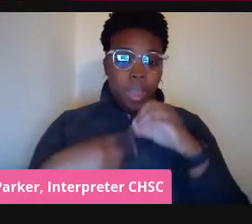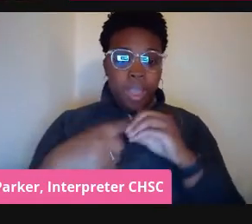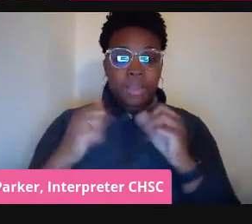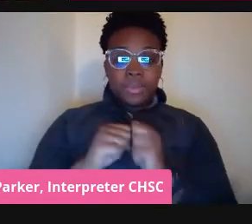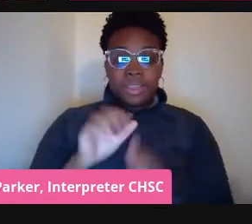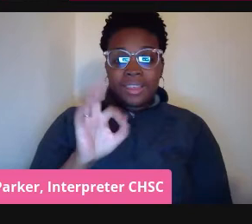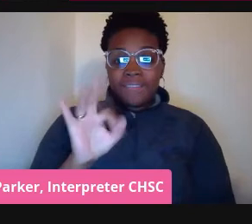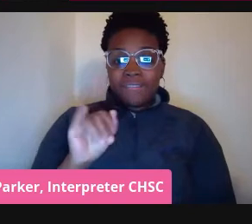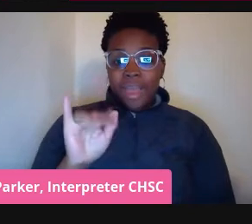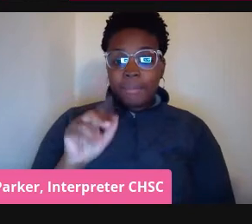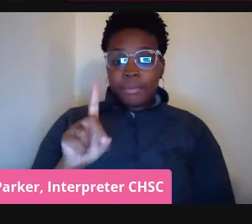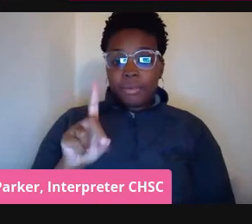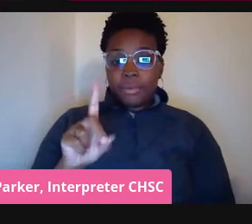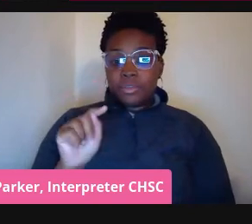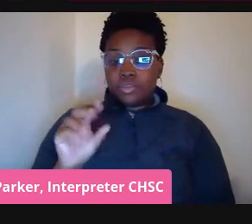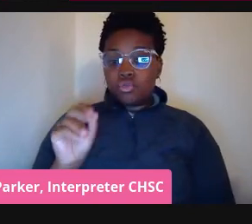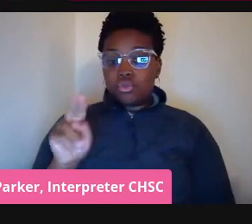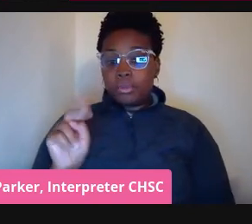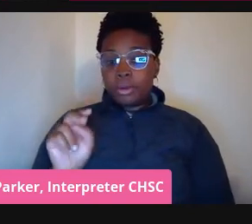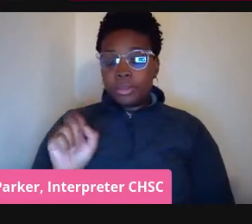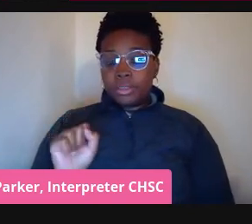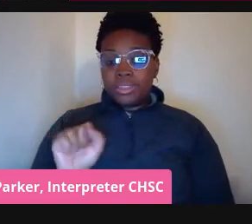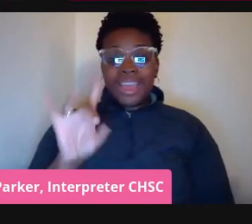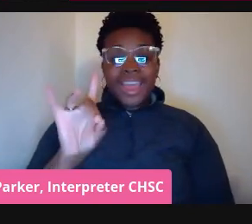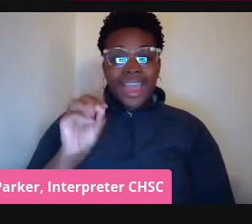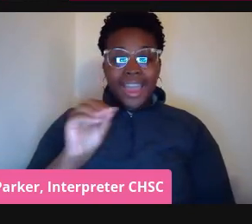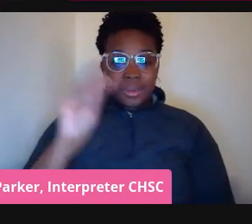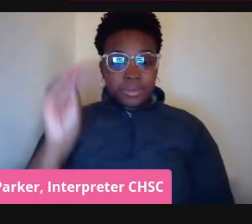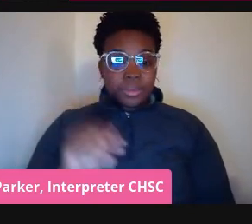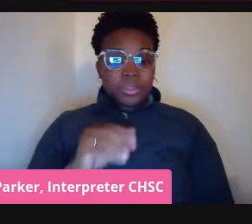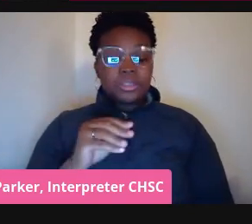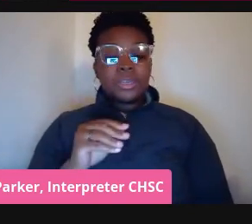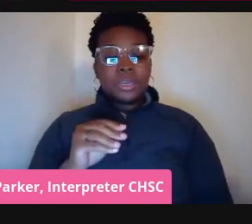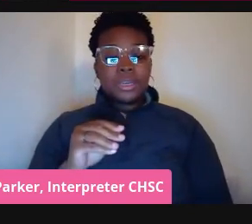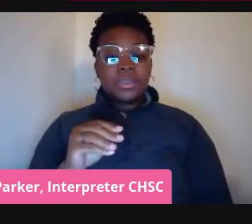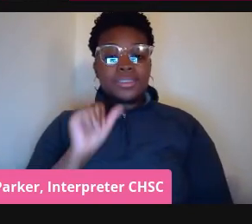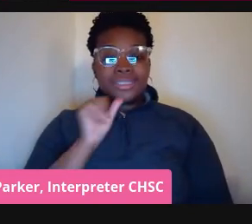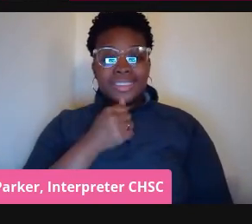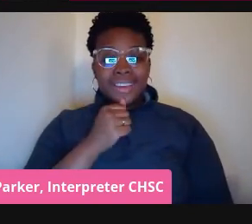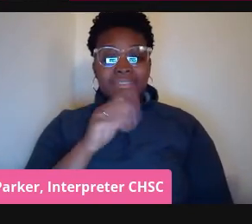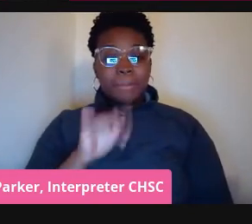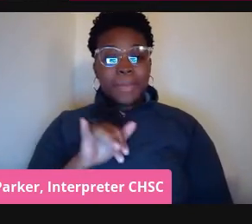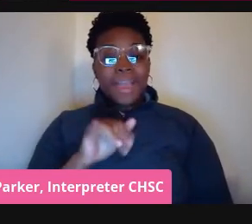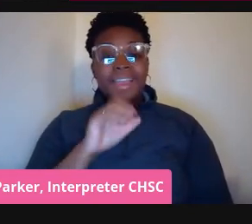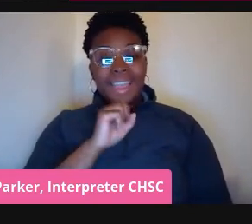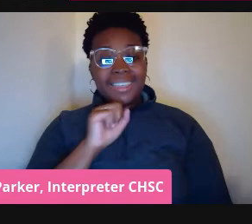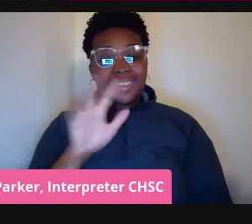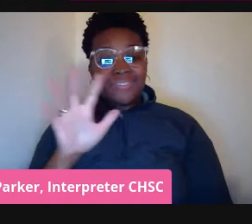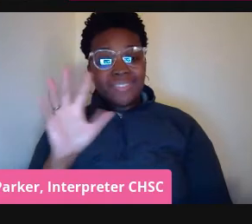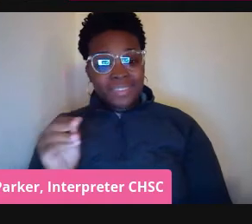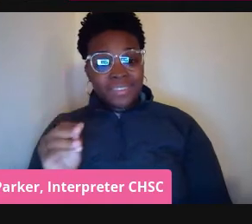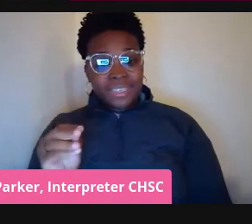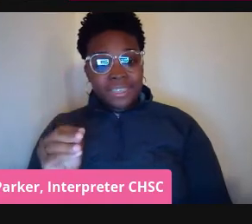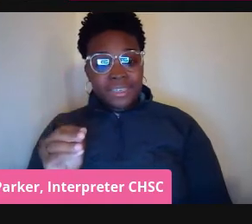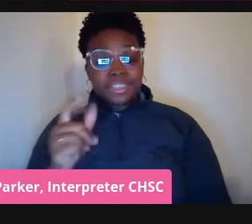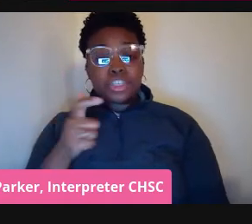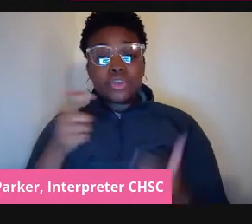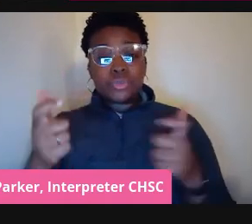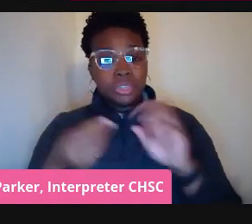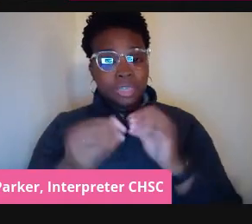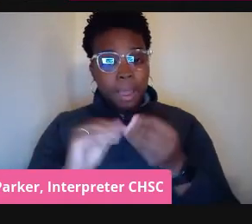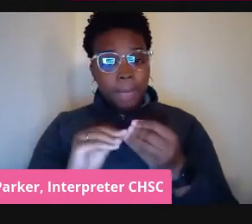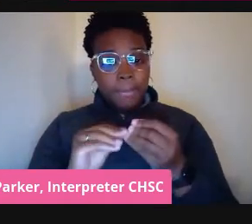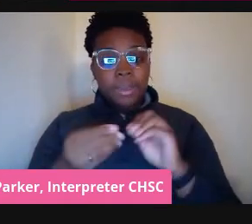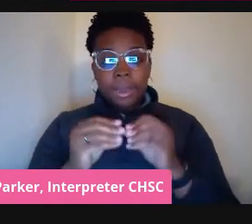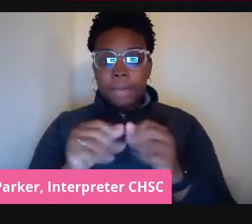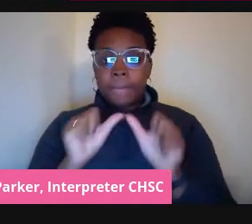of African-American women will have and suffer from fibroid tumors by age 50. That's a pretty huge number, and that number keeps